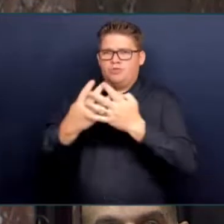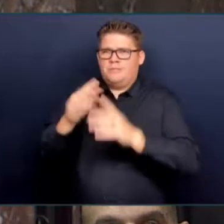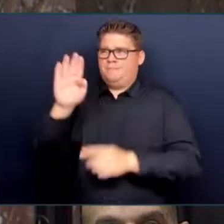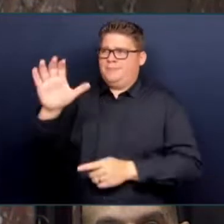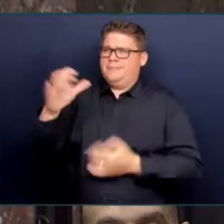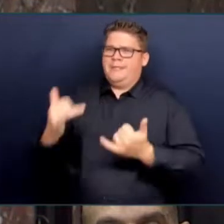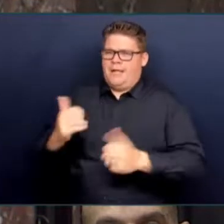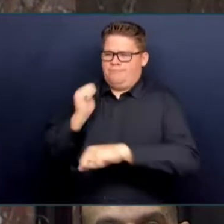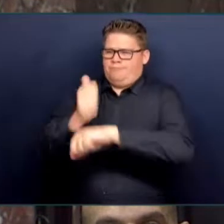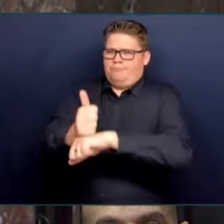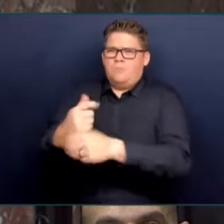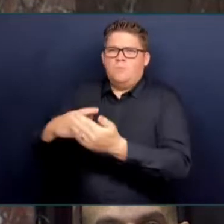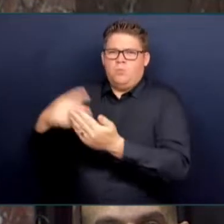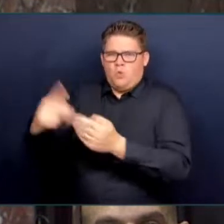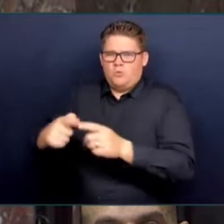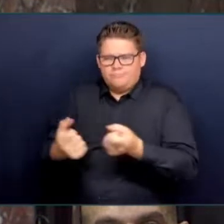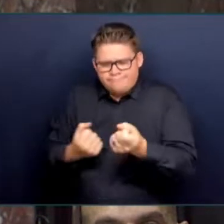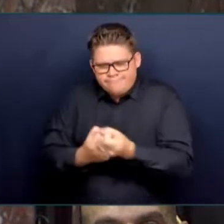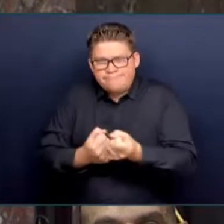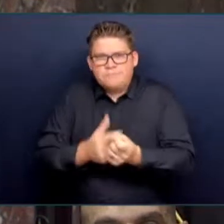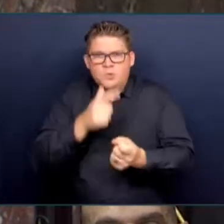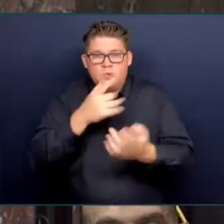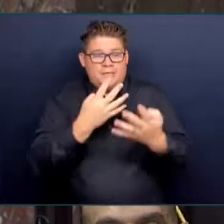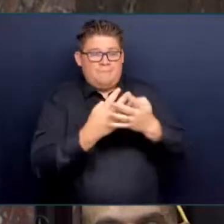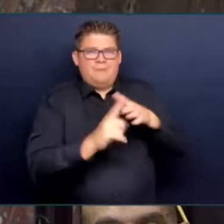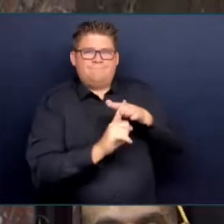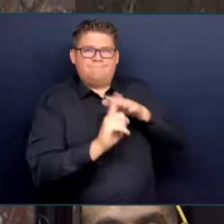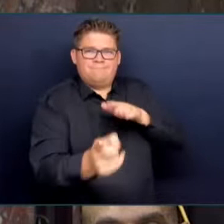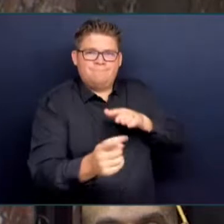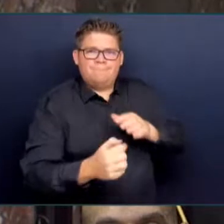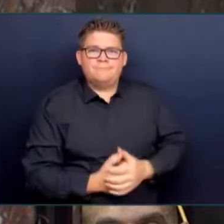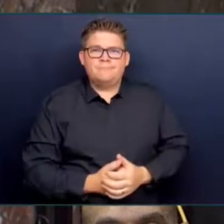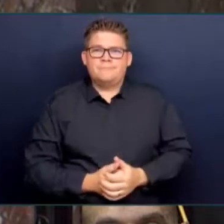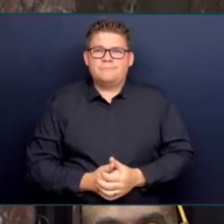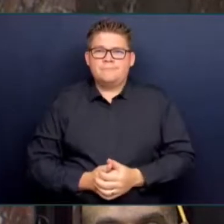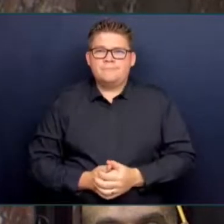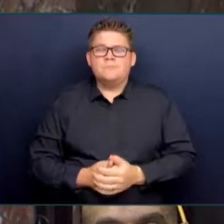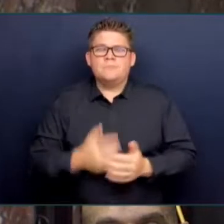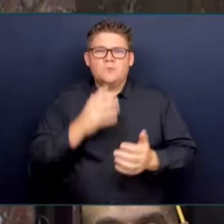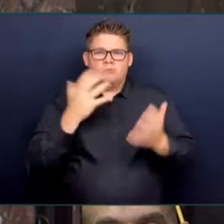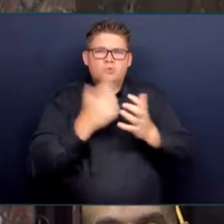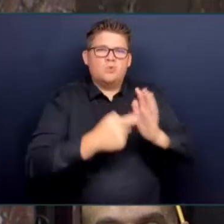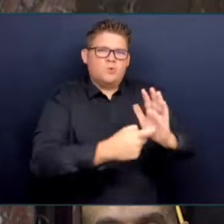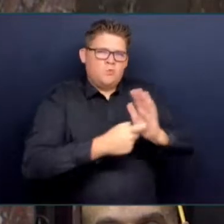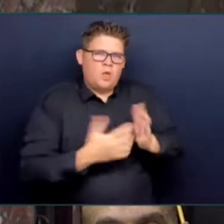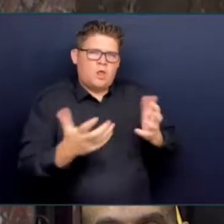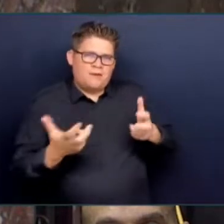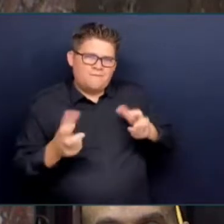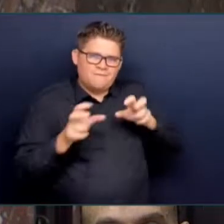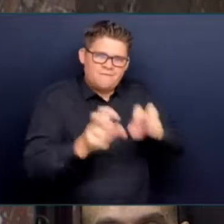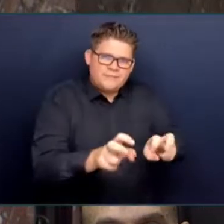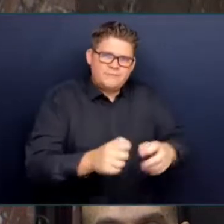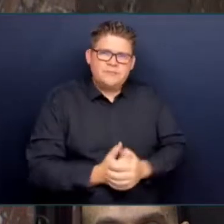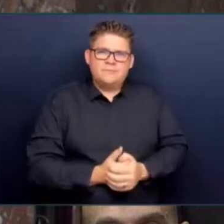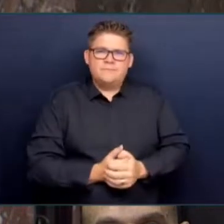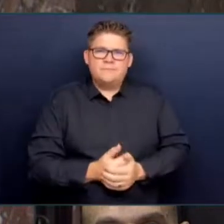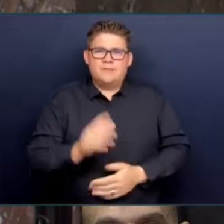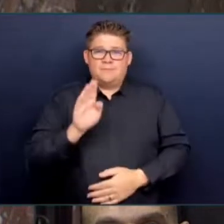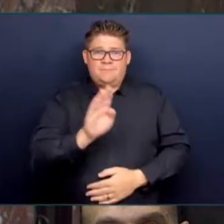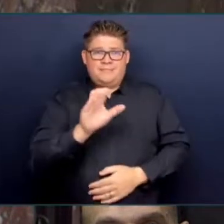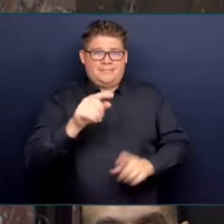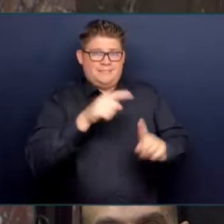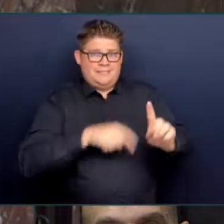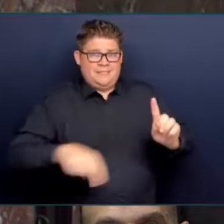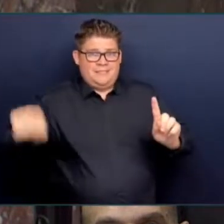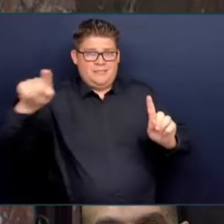enormous investments. And I am not sure, Mr. Speaker, if the people of British Columbia think the government, if this party across the way